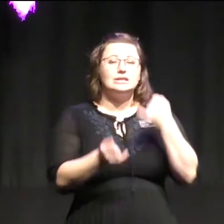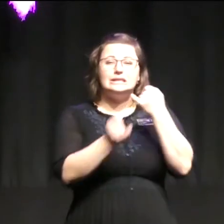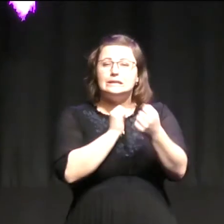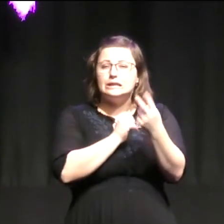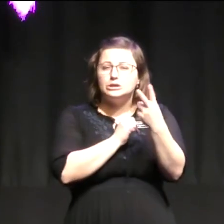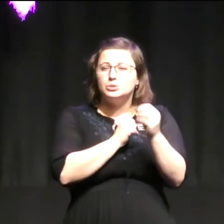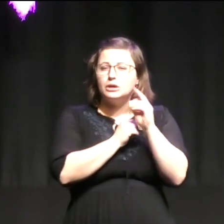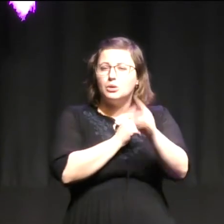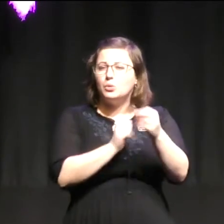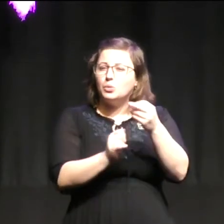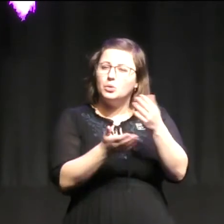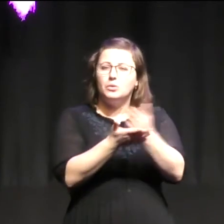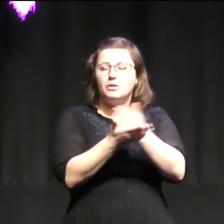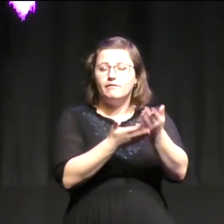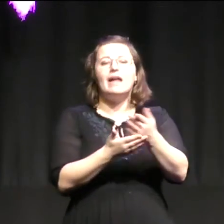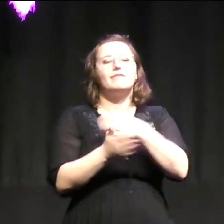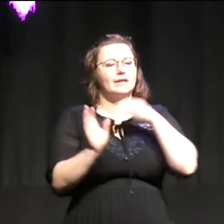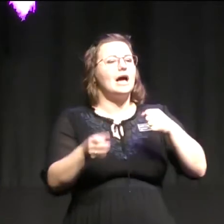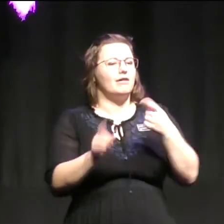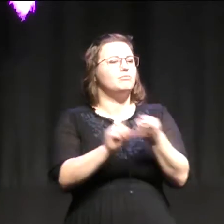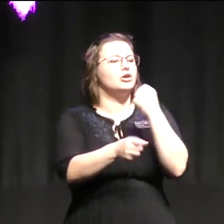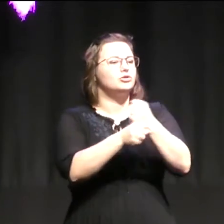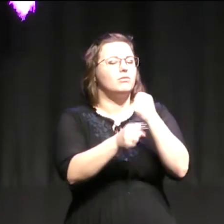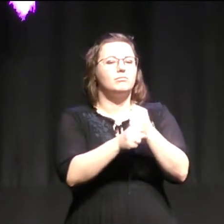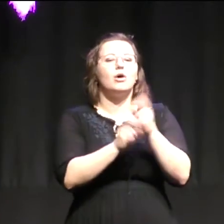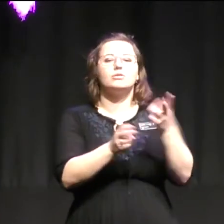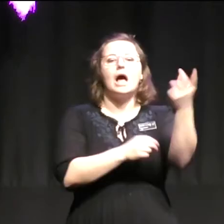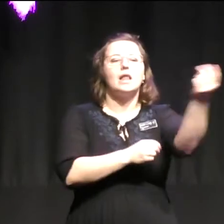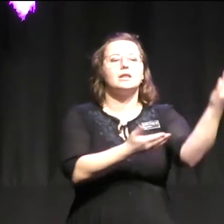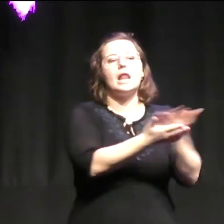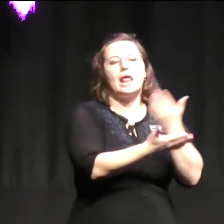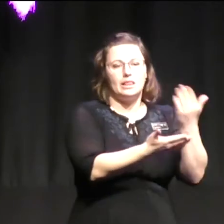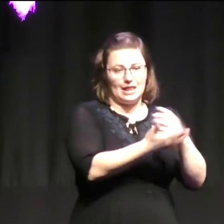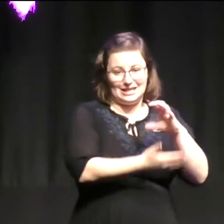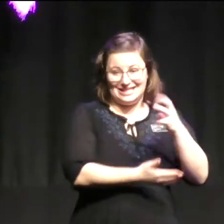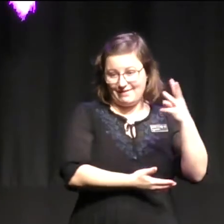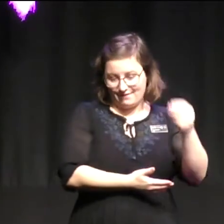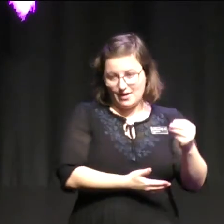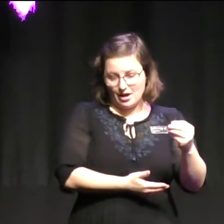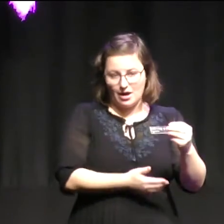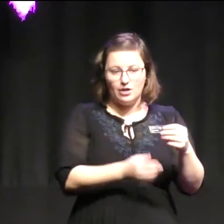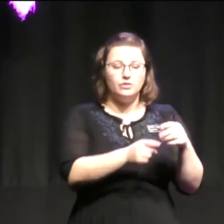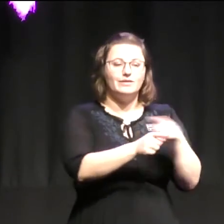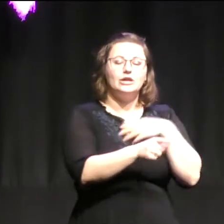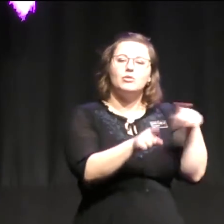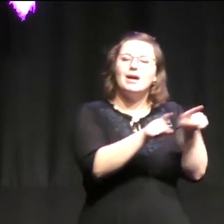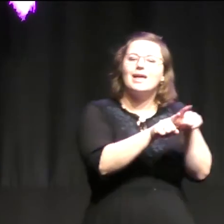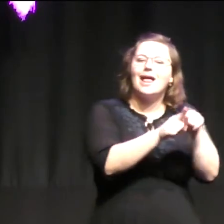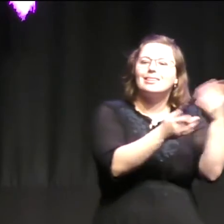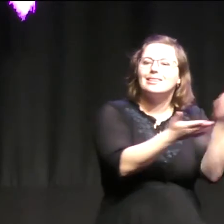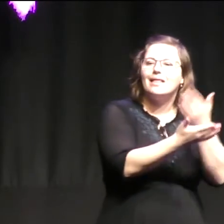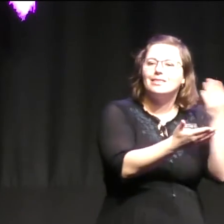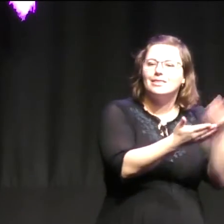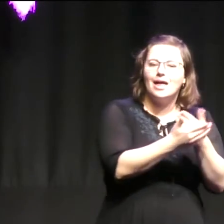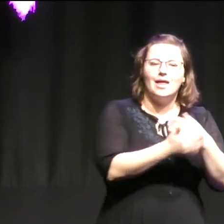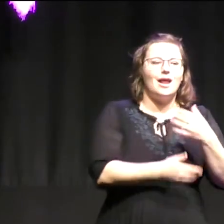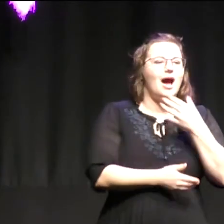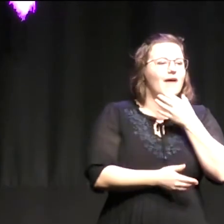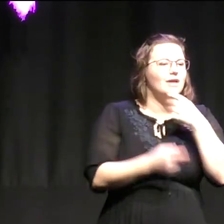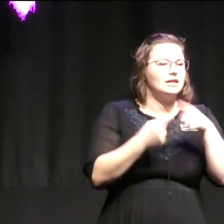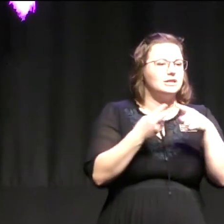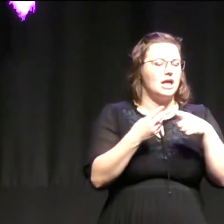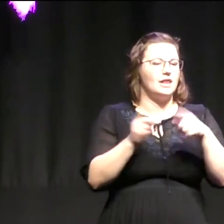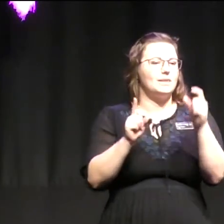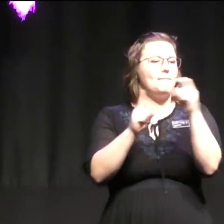or so, SEWA has started working also in other countries. So we work in our neighboring countries of